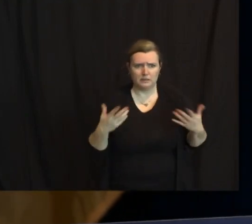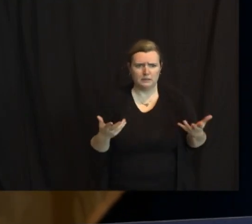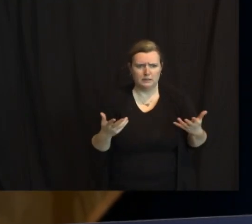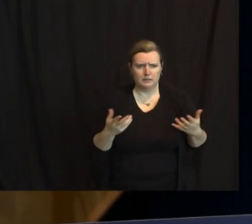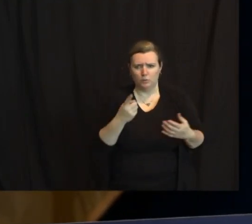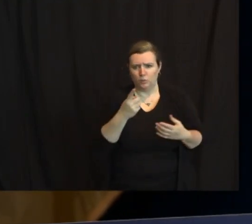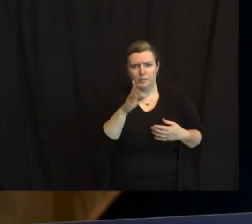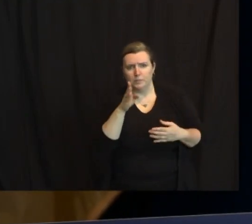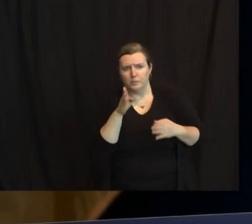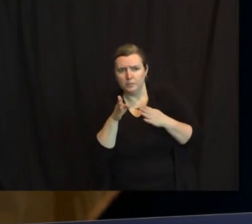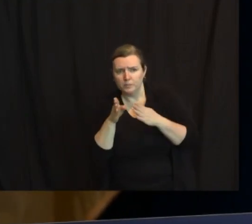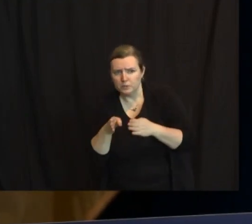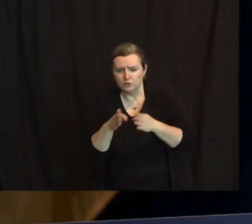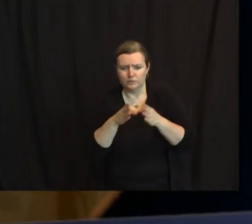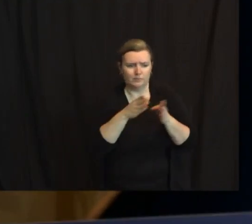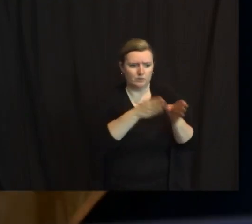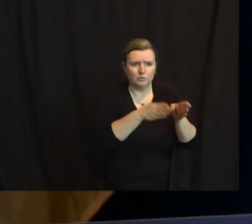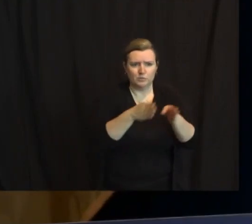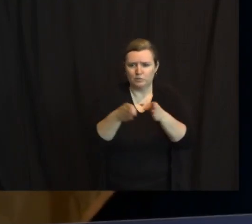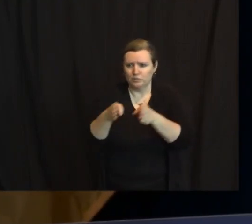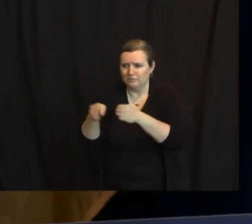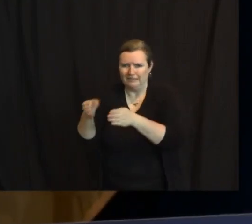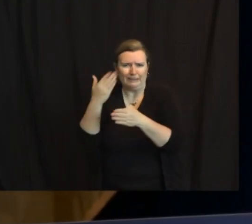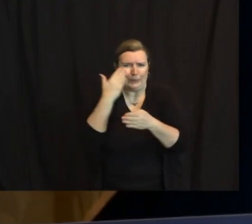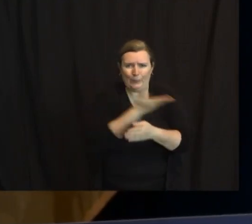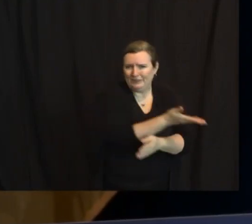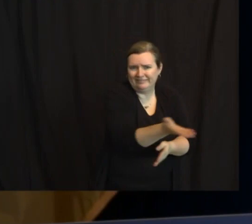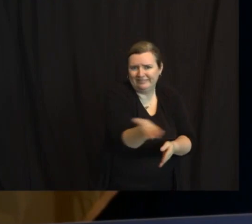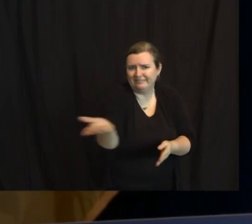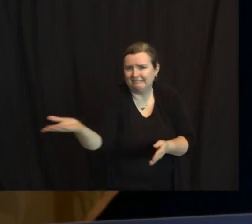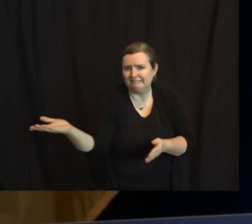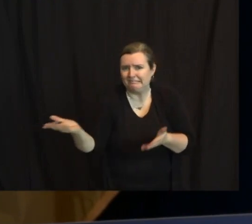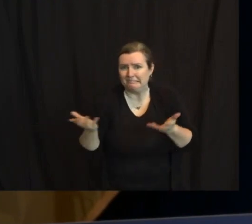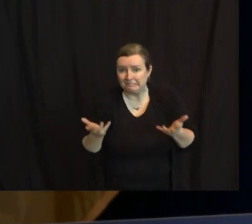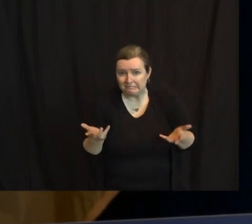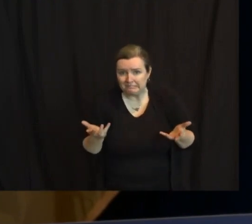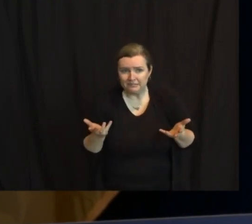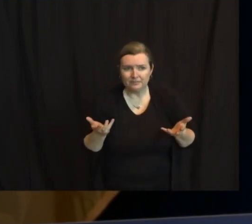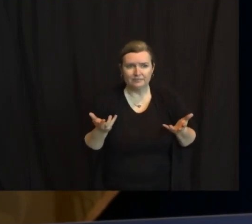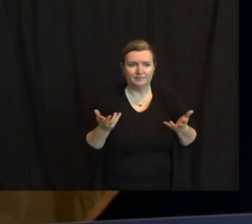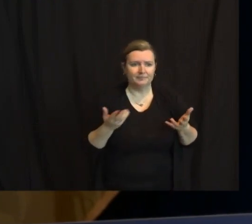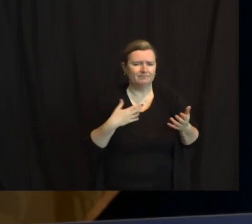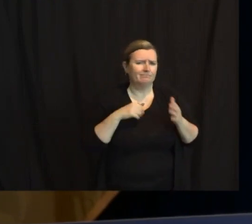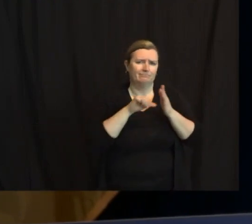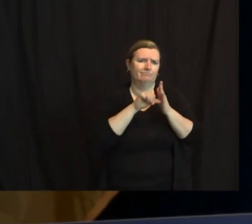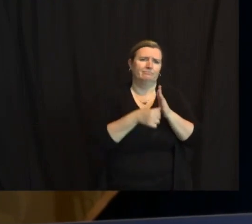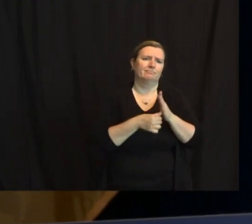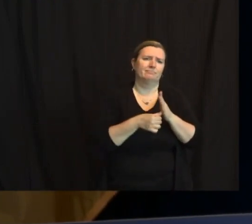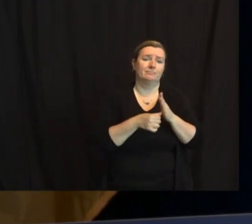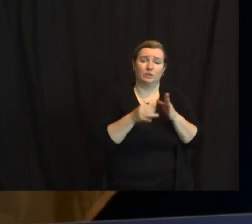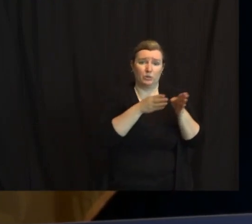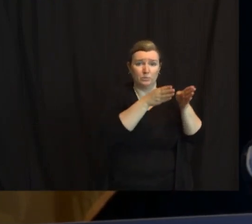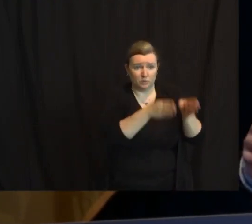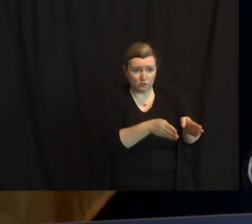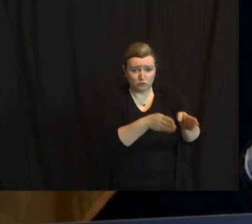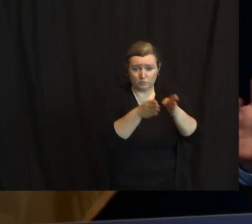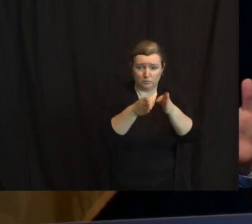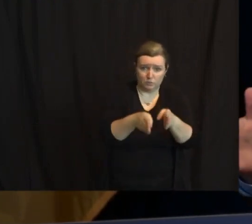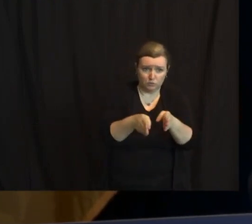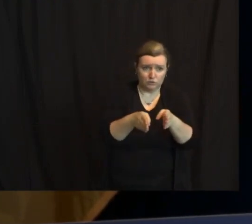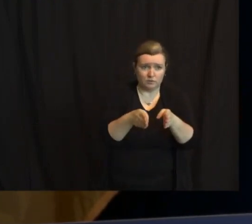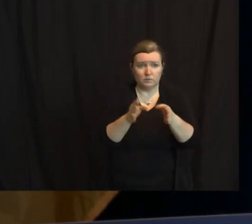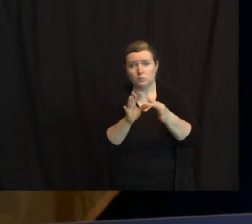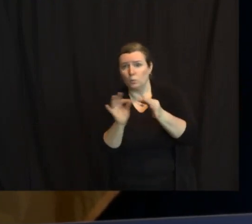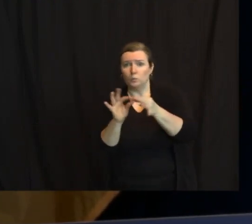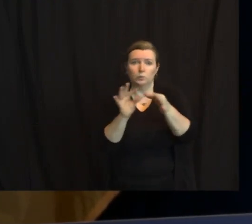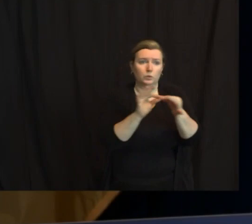And when obviously we're getting a lot of claims from, inquiries from a lot of your colleagues in the press about person X or Y, or we're getting a story about Jim